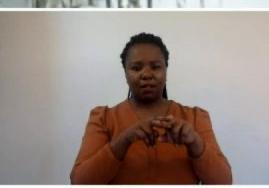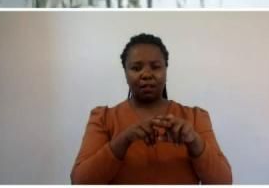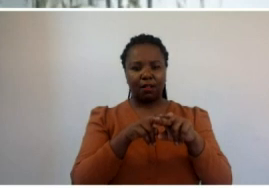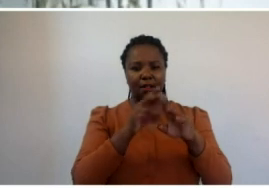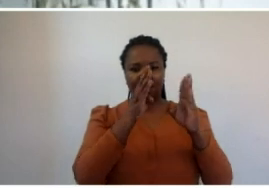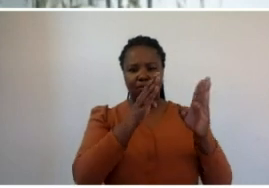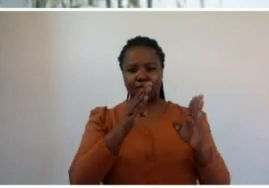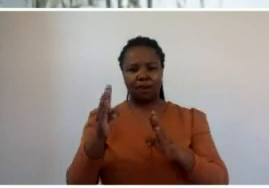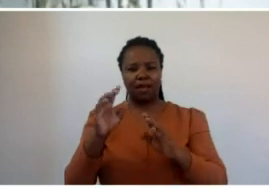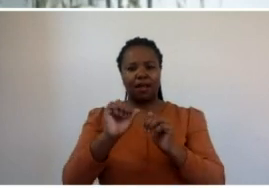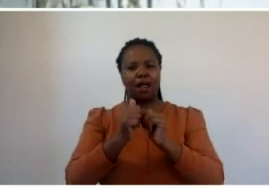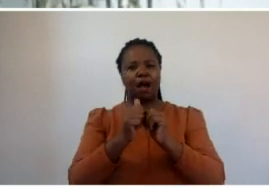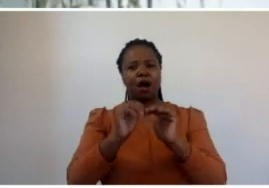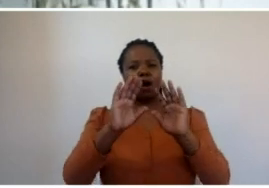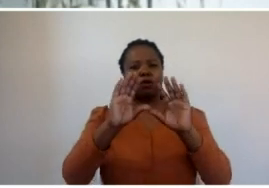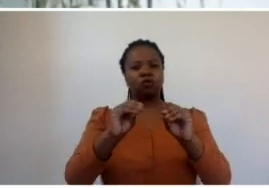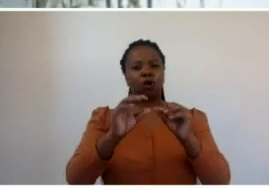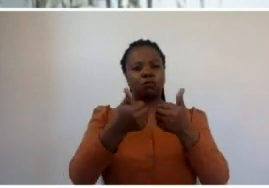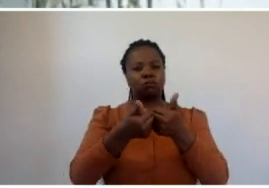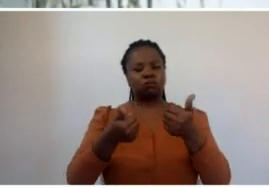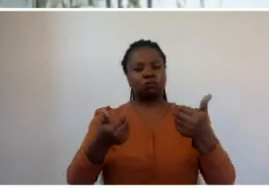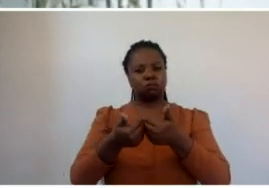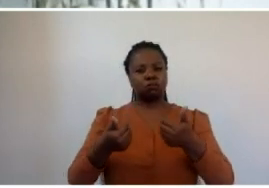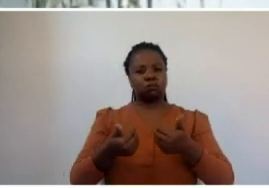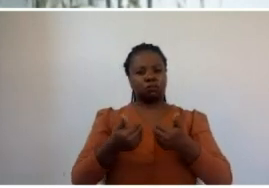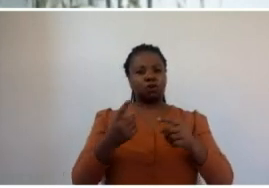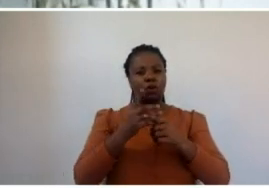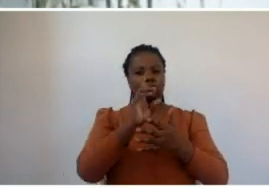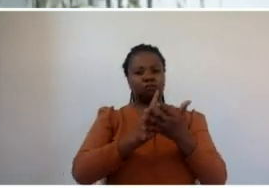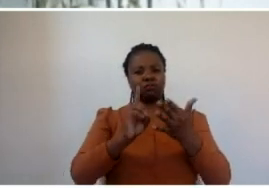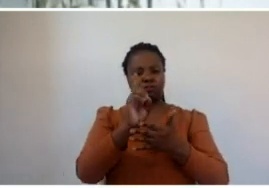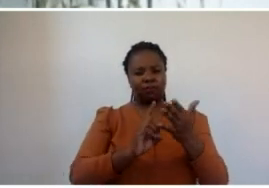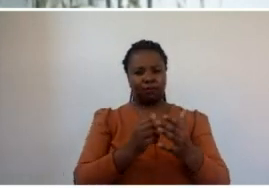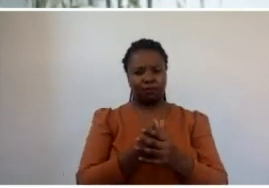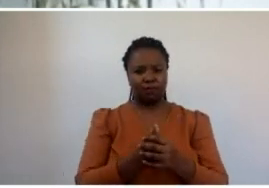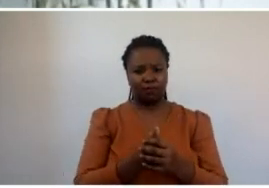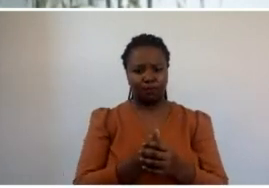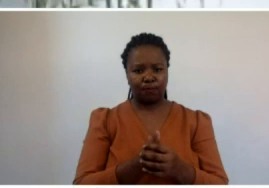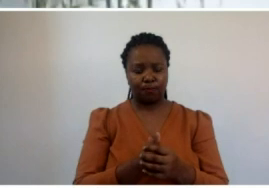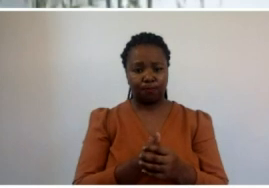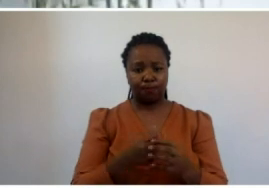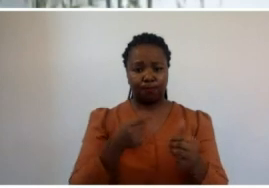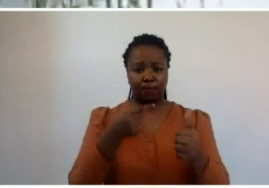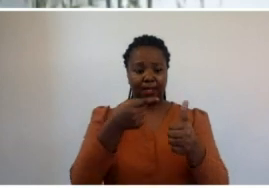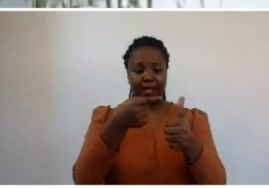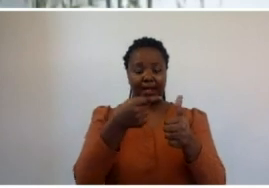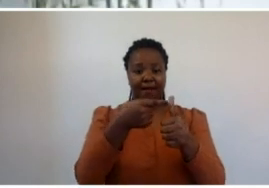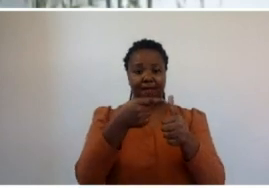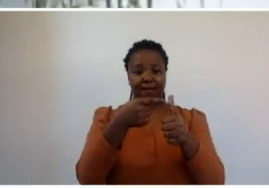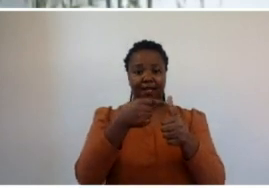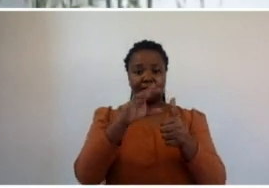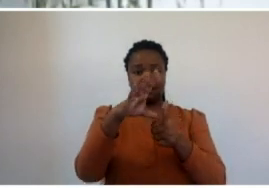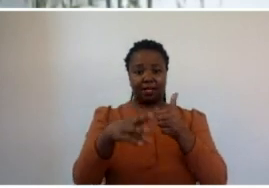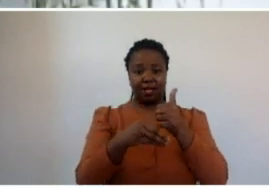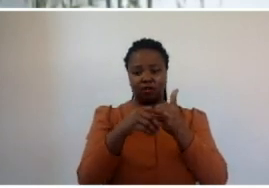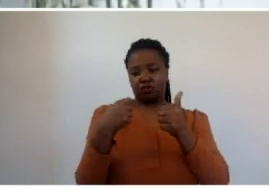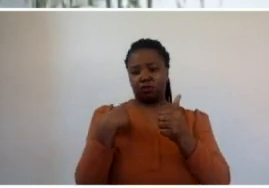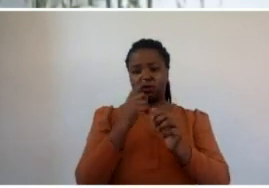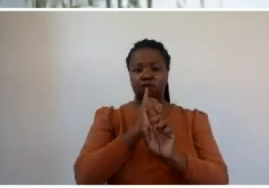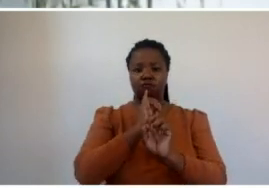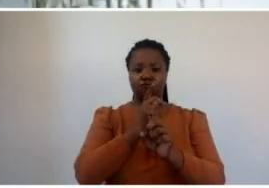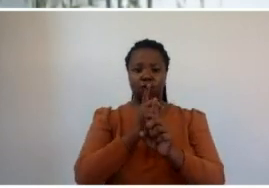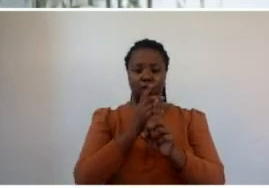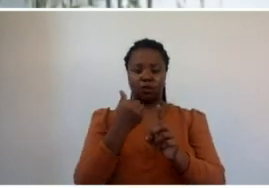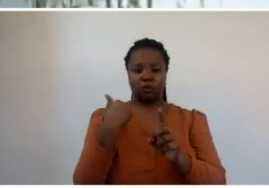gender identity and expression, and sex characteristics. In the first edition of the index report, out of the 49